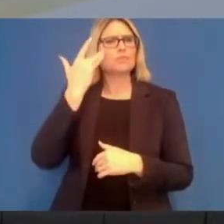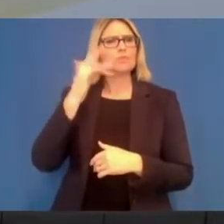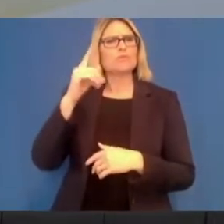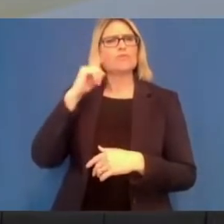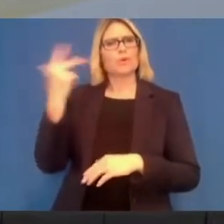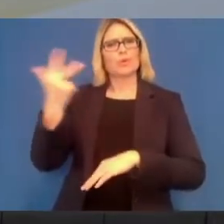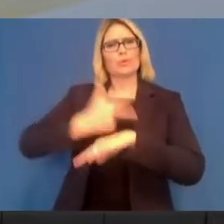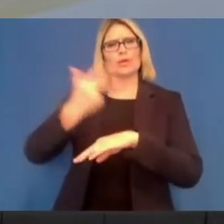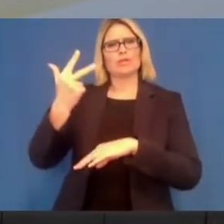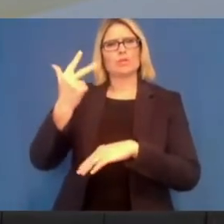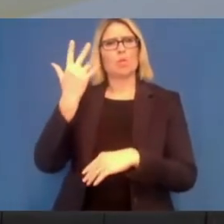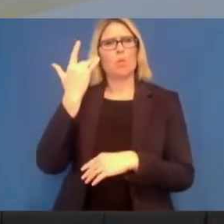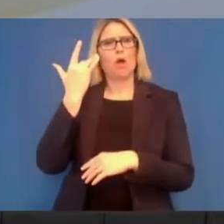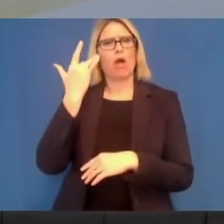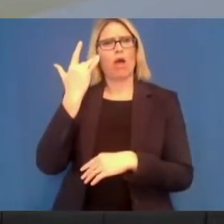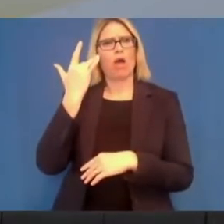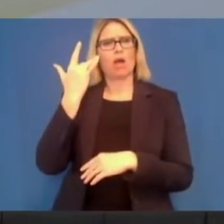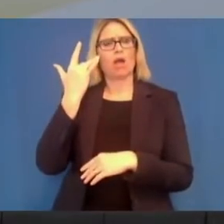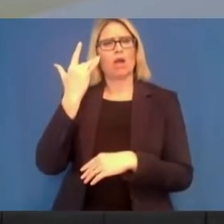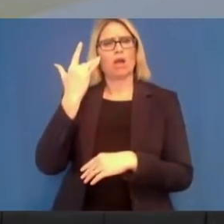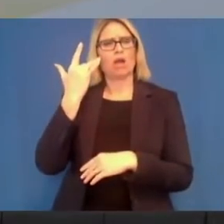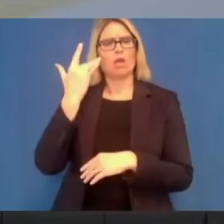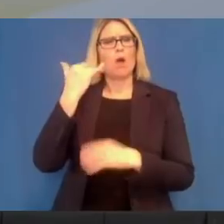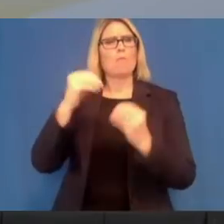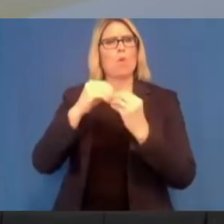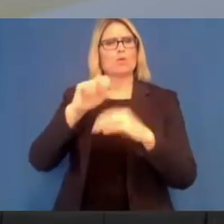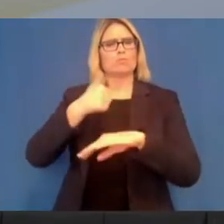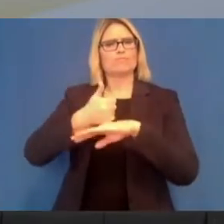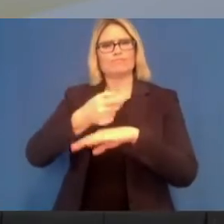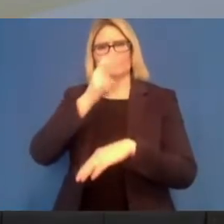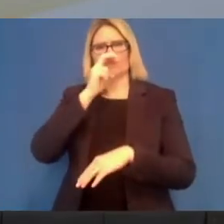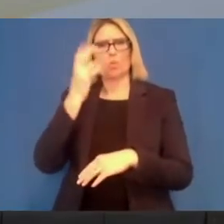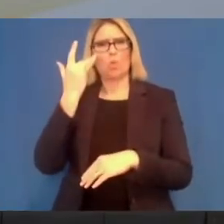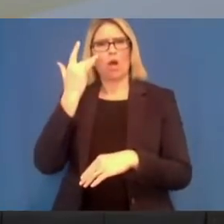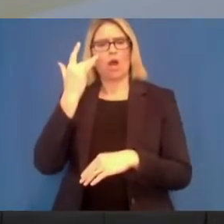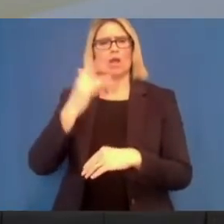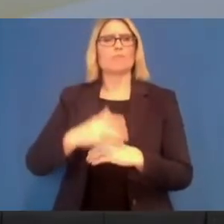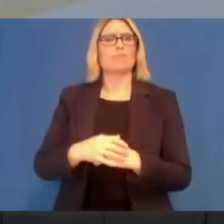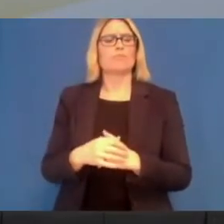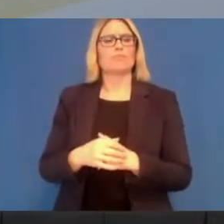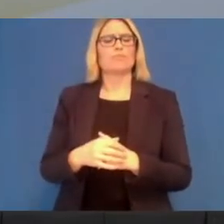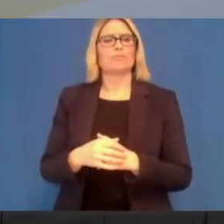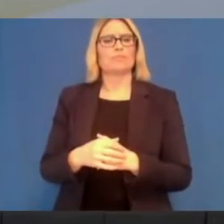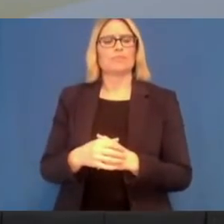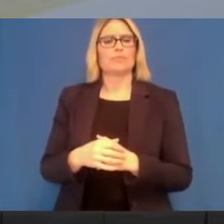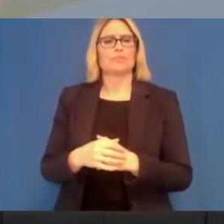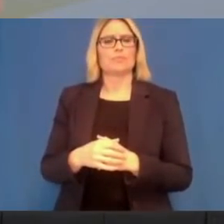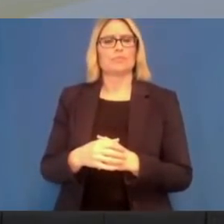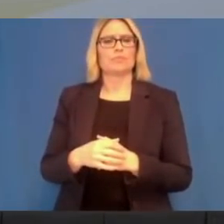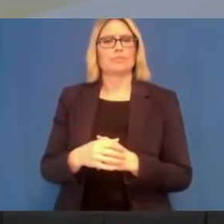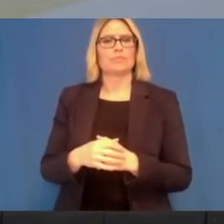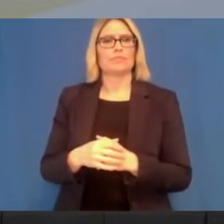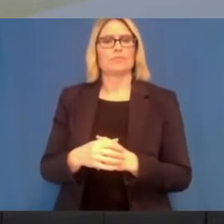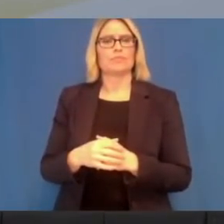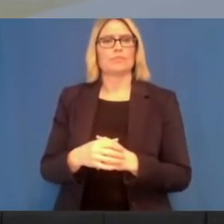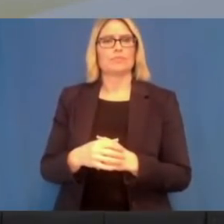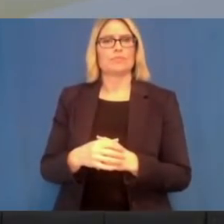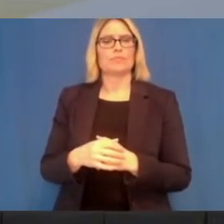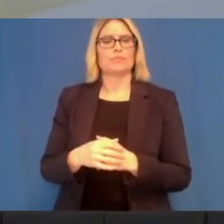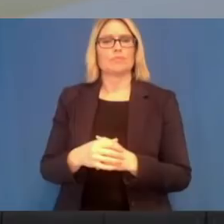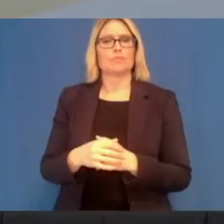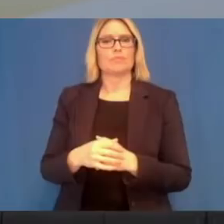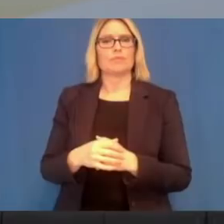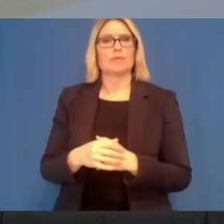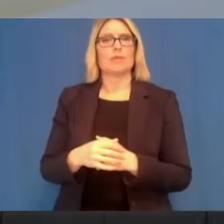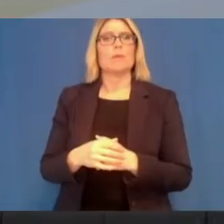72-hour more sort of increased measures as opposed to waiting longer. And sort of as a continuation of what we've said